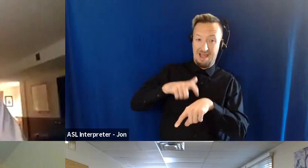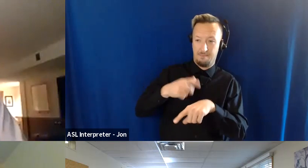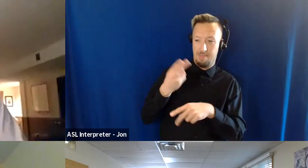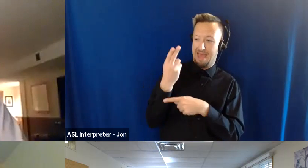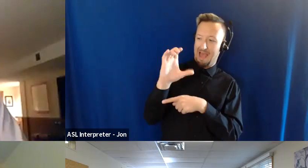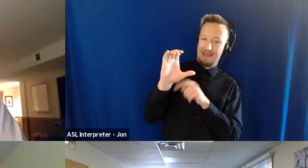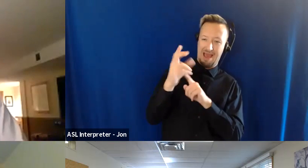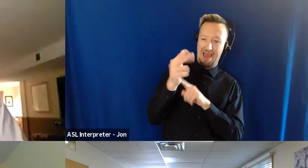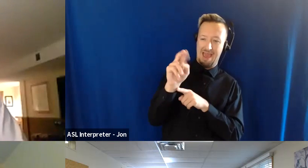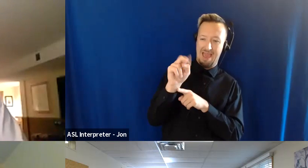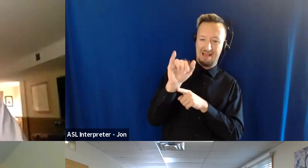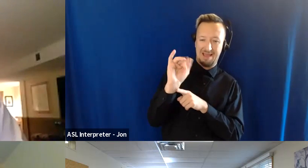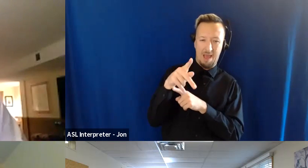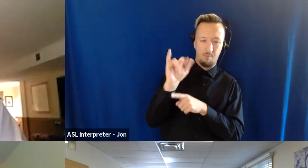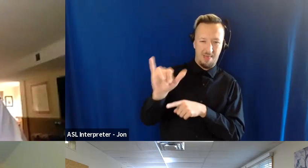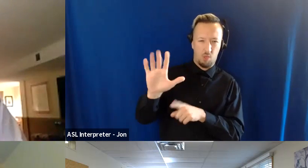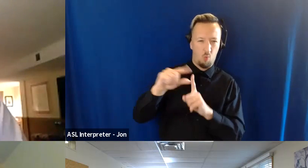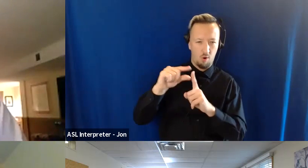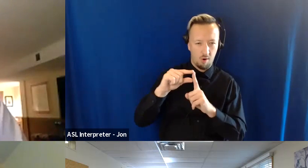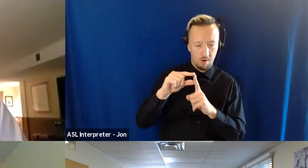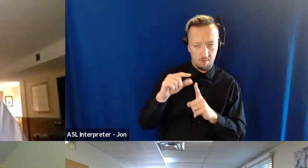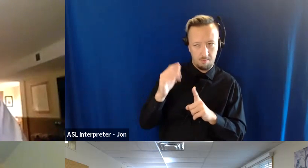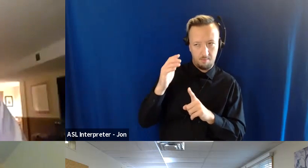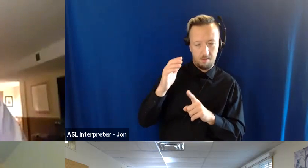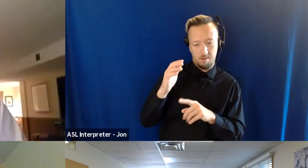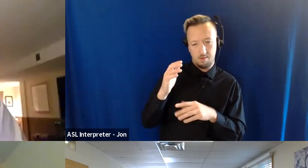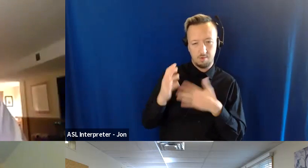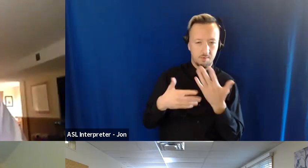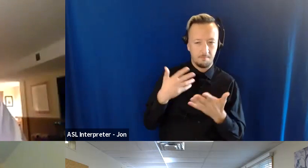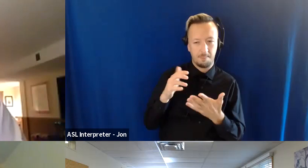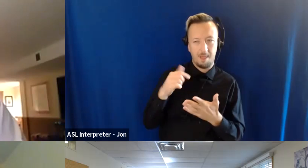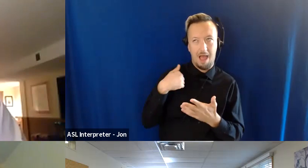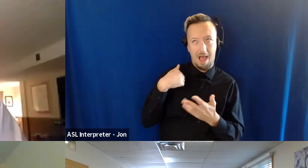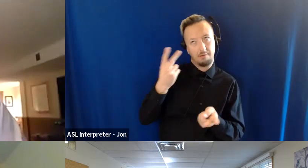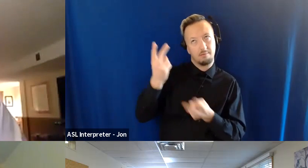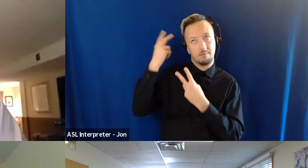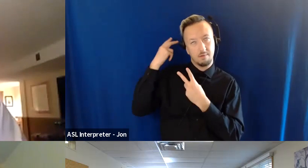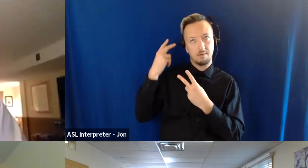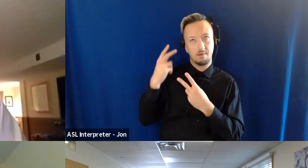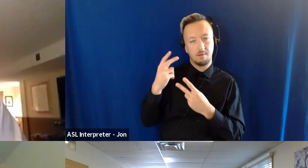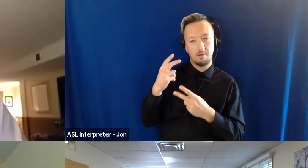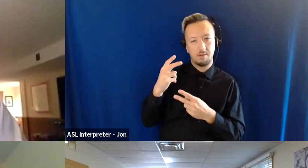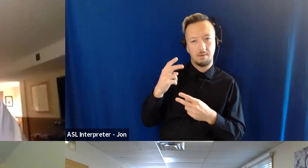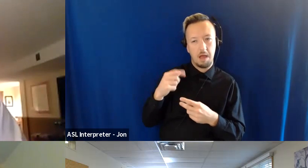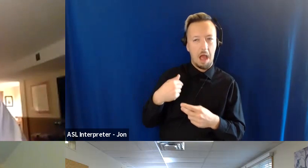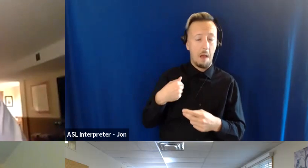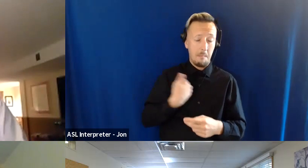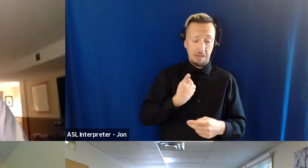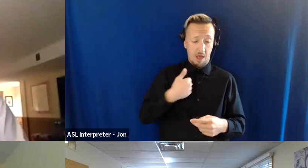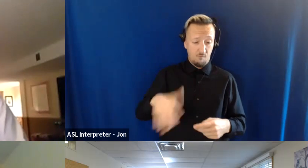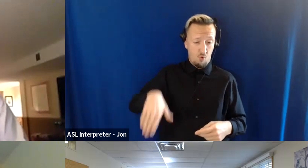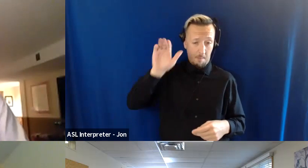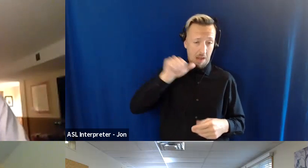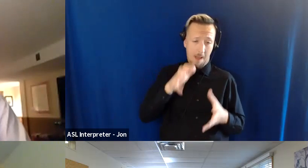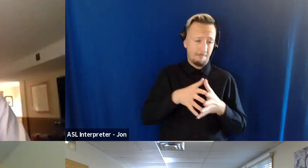coming word from what it was before. So that's kind of what I recall then, but I didn't get a lot of that when I was growing, more